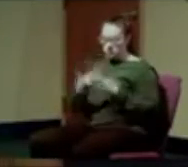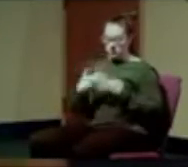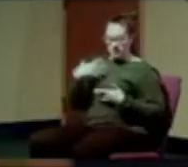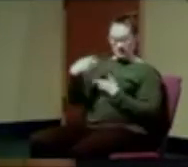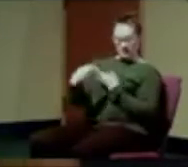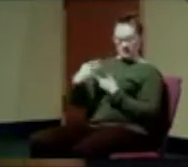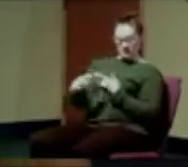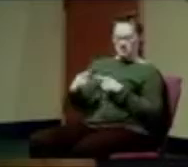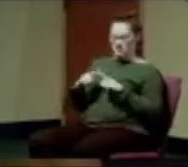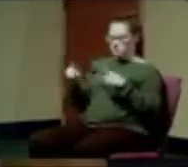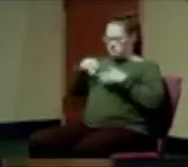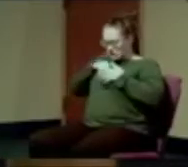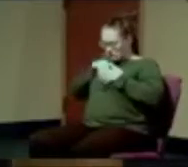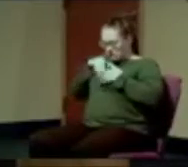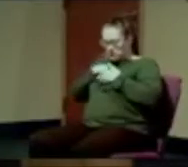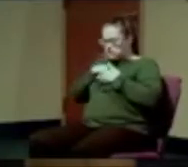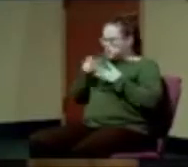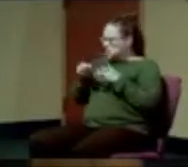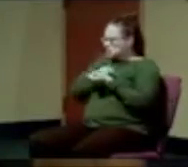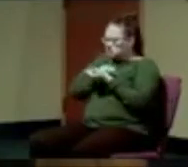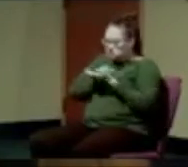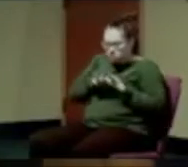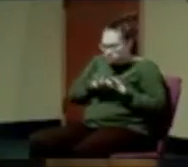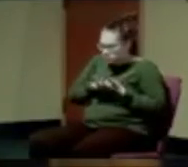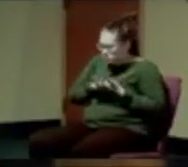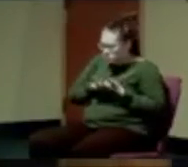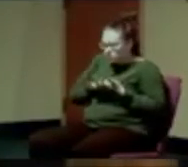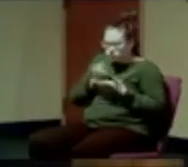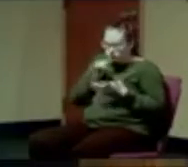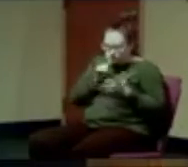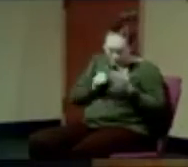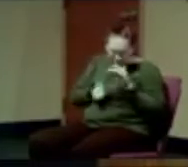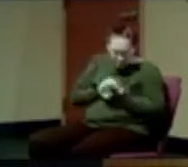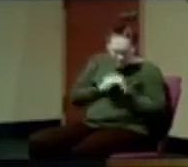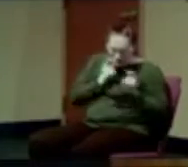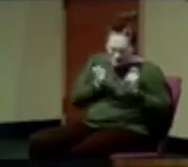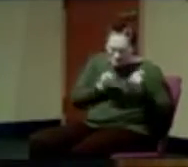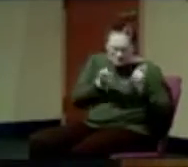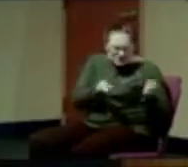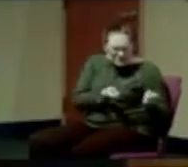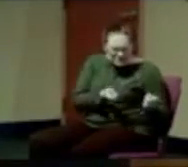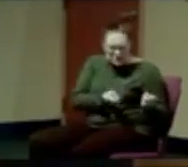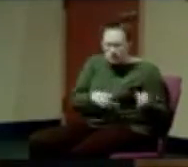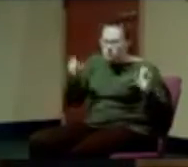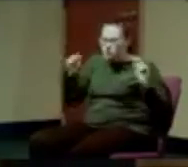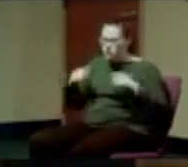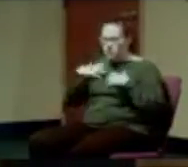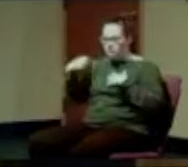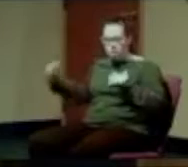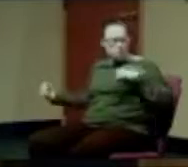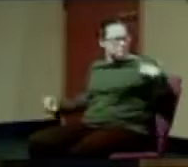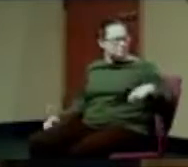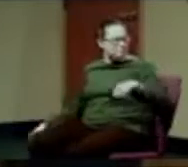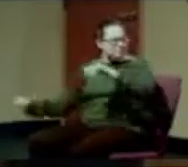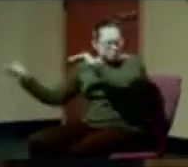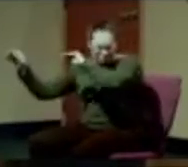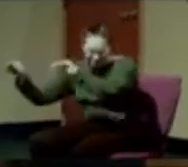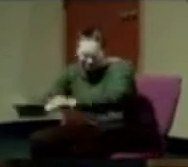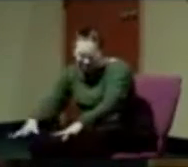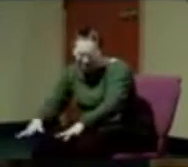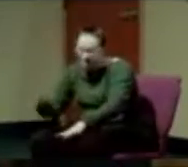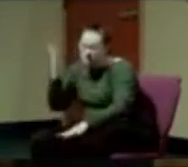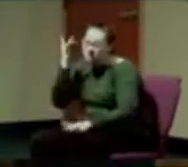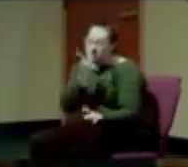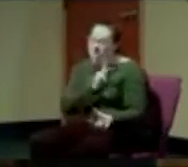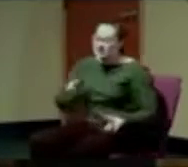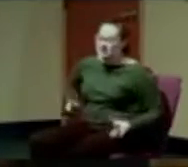it's damaged on the inside, and you have hid your sins from other people. You can take those and you can lay those before, because the king is about to enter in